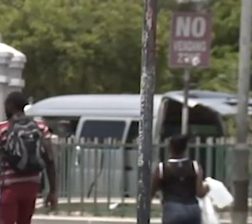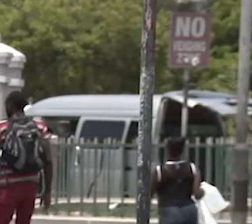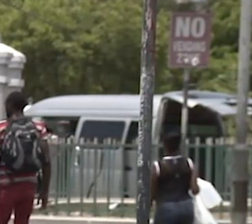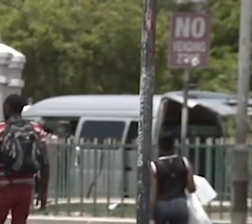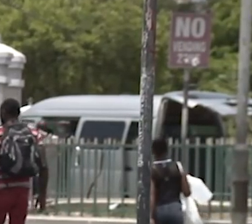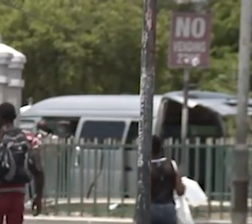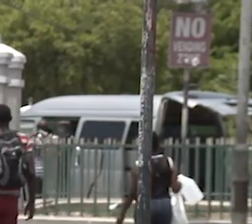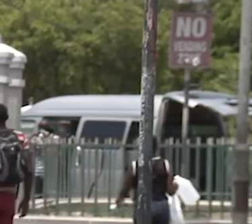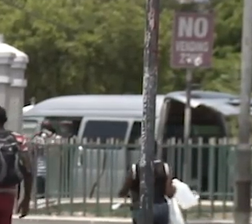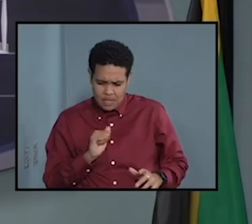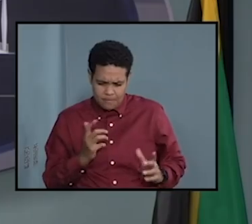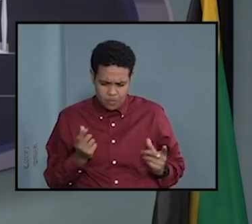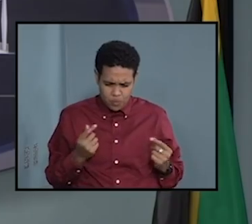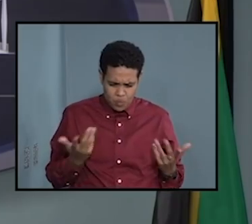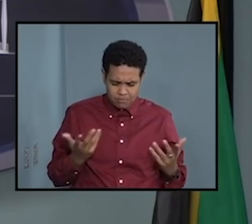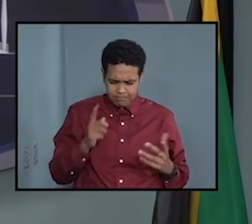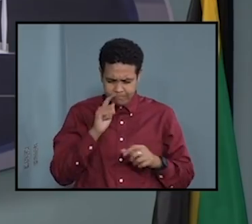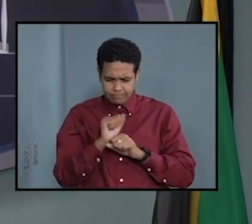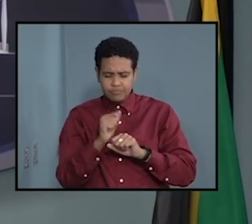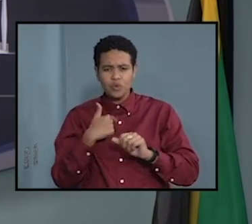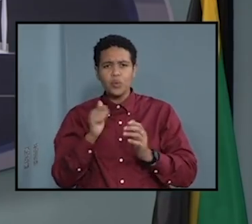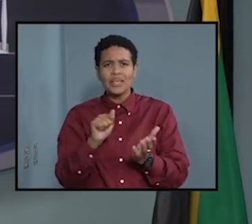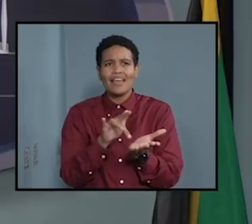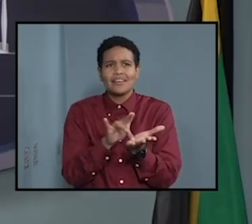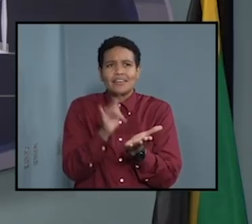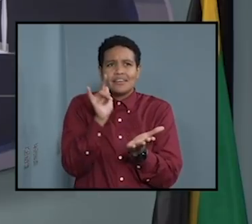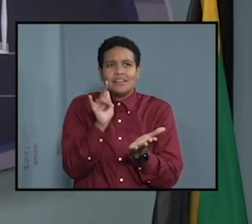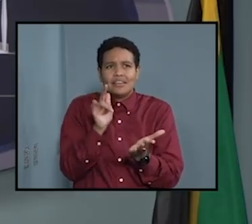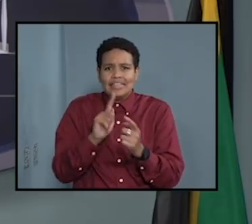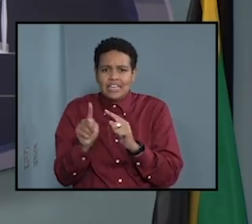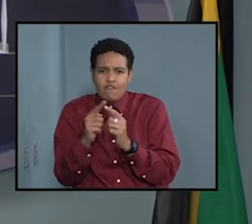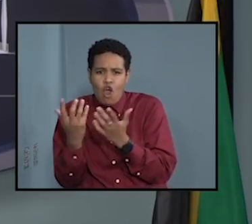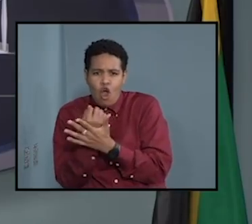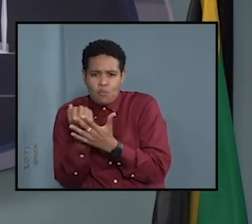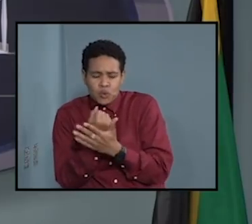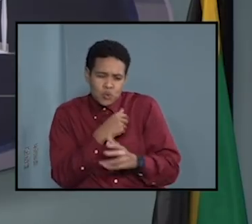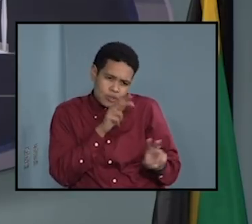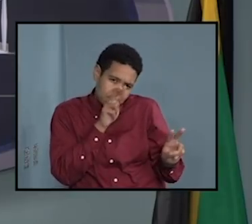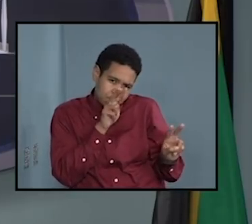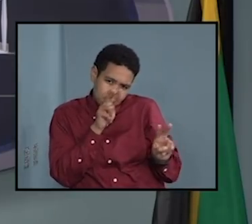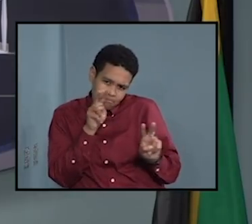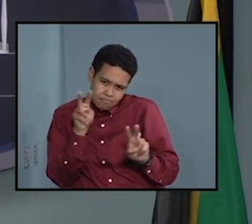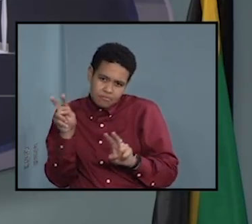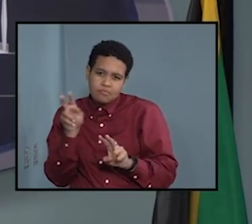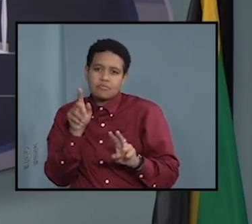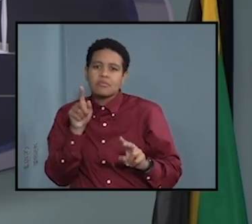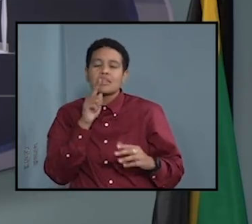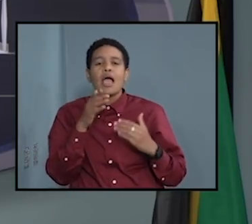ourselves to be able to take advantage of the opportunities that a